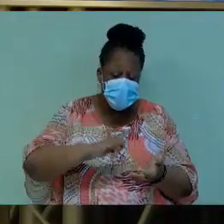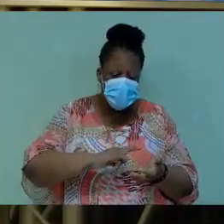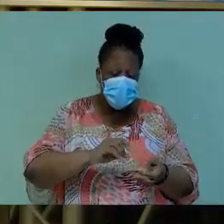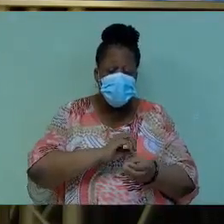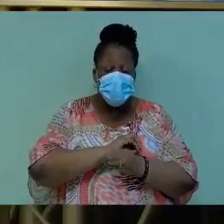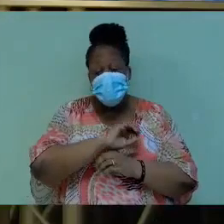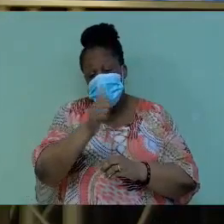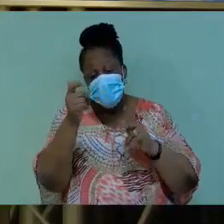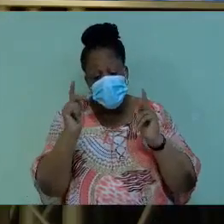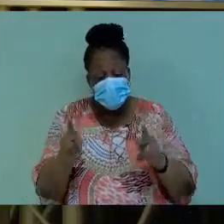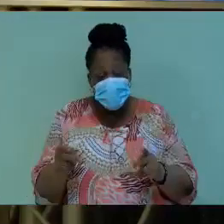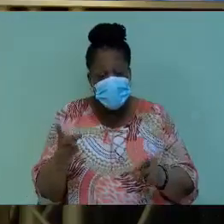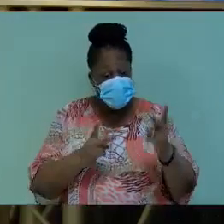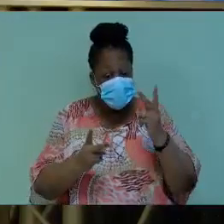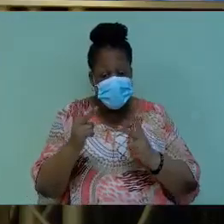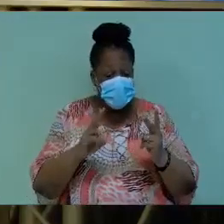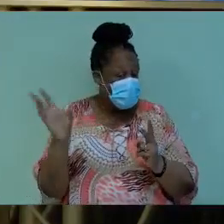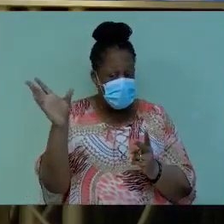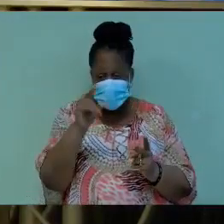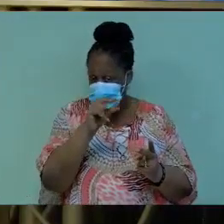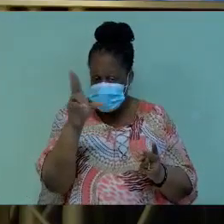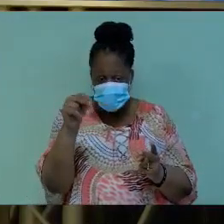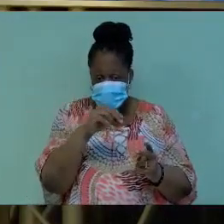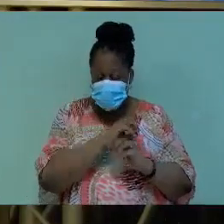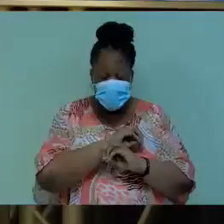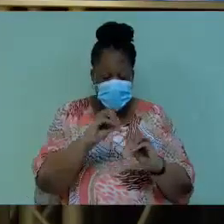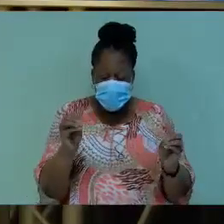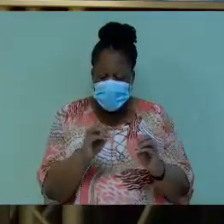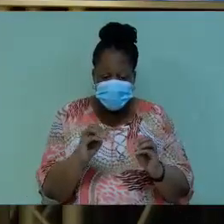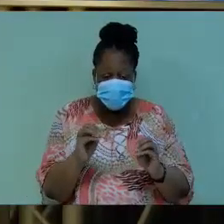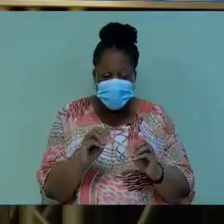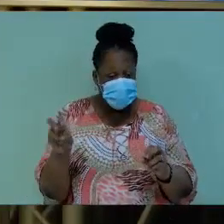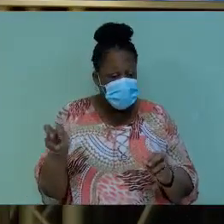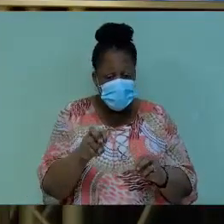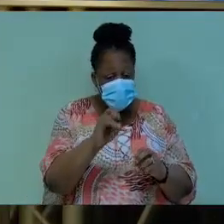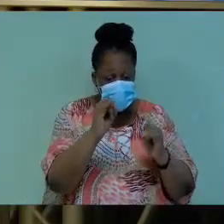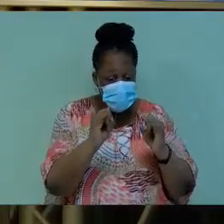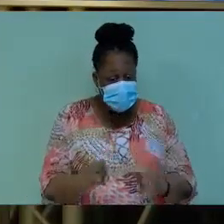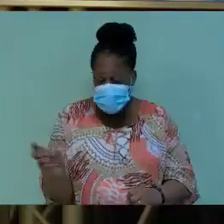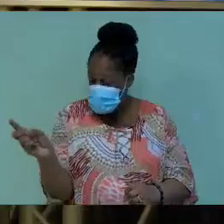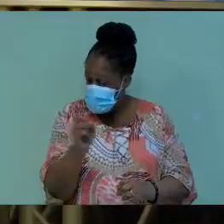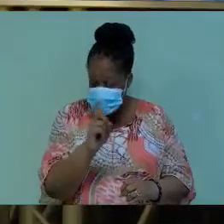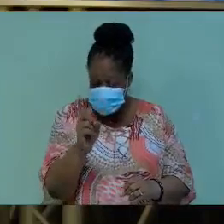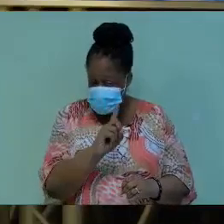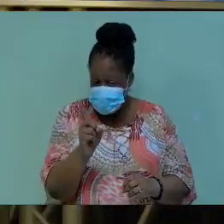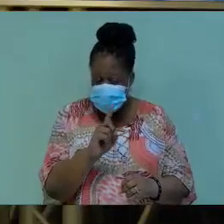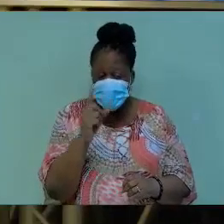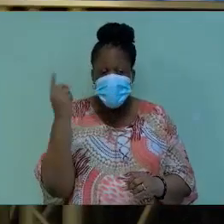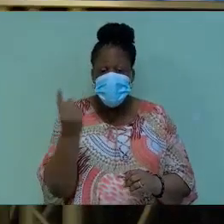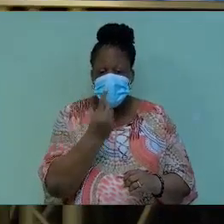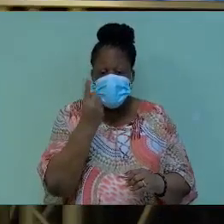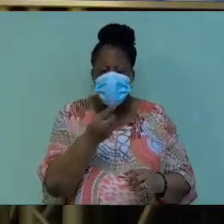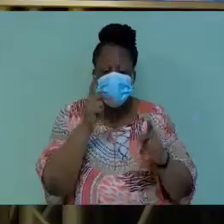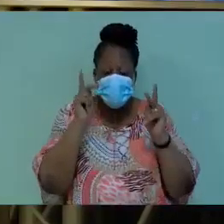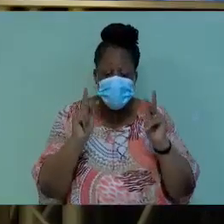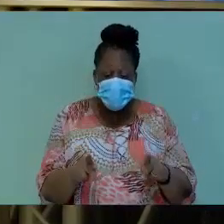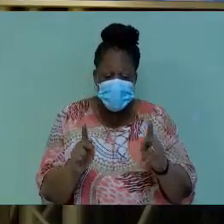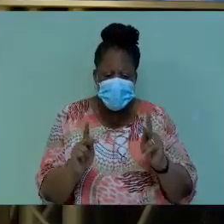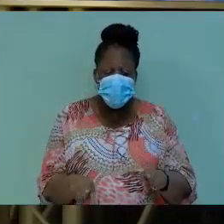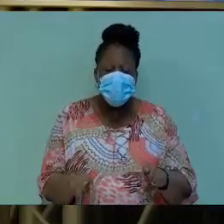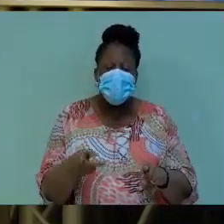Nevis. I have received a number of calls again from airlines and other persons about commercial flights. Again, there